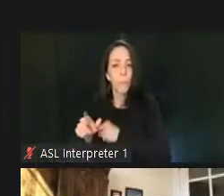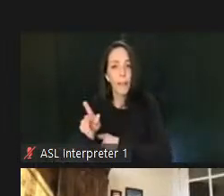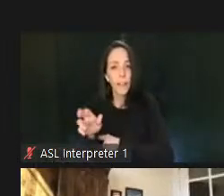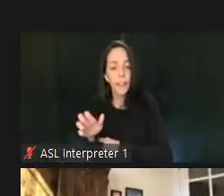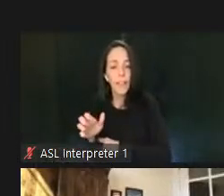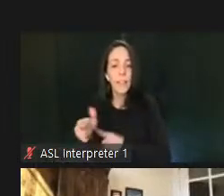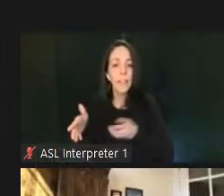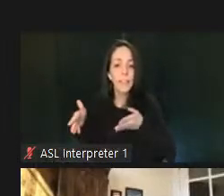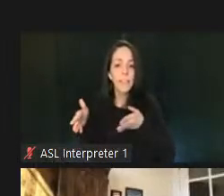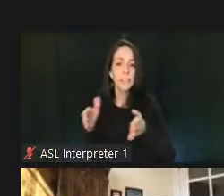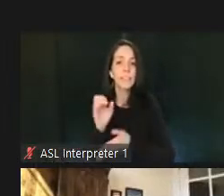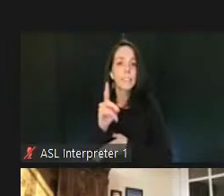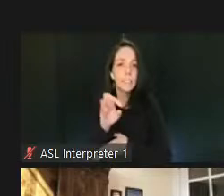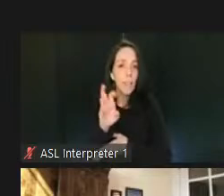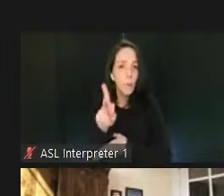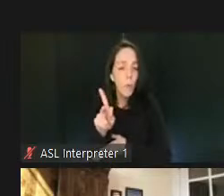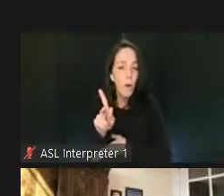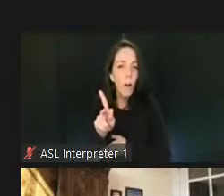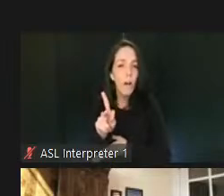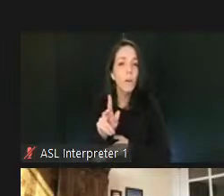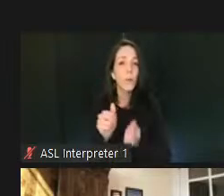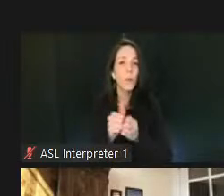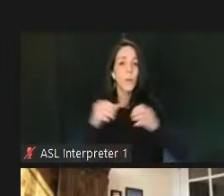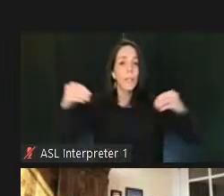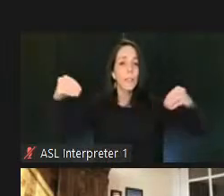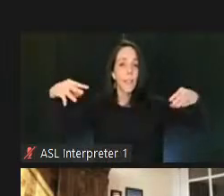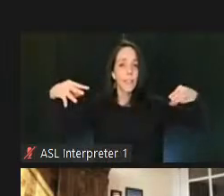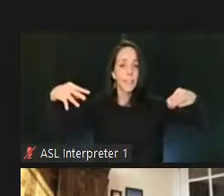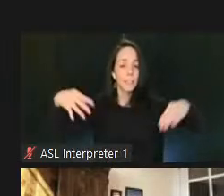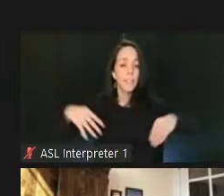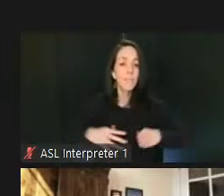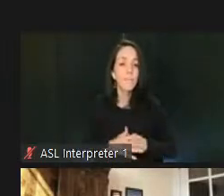lighting. Next slide, please.